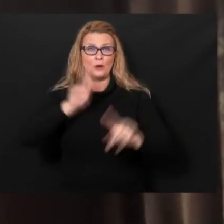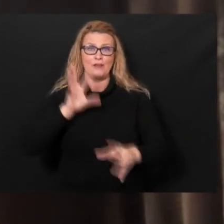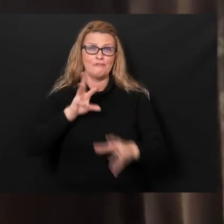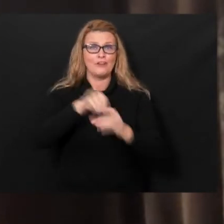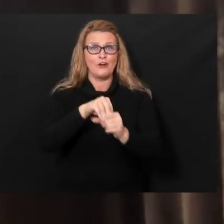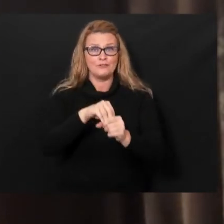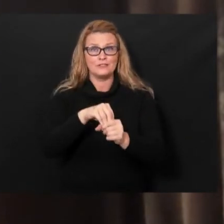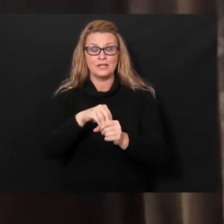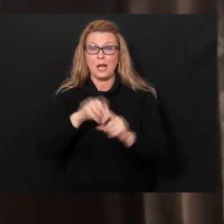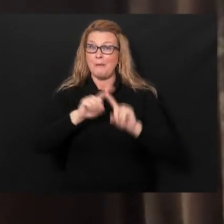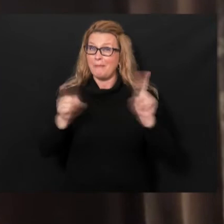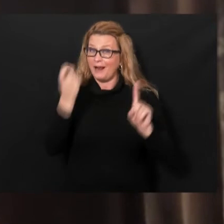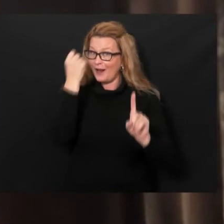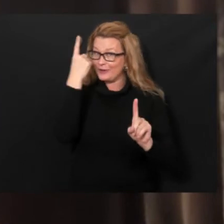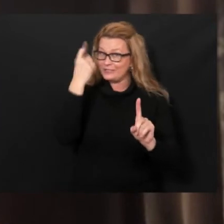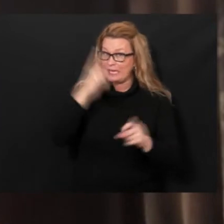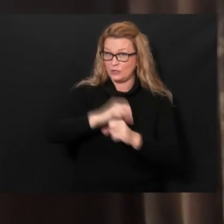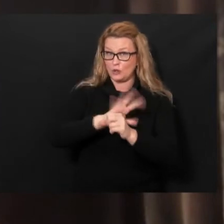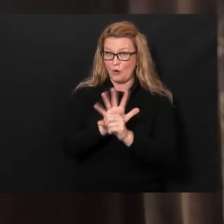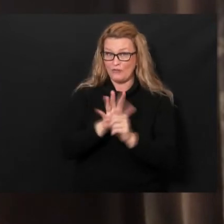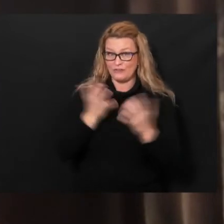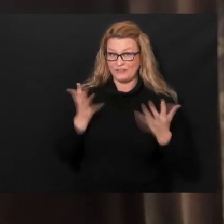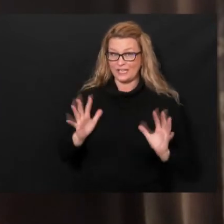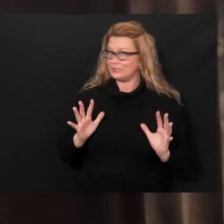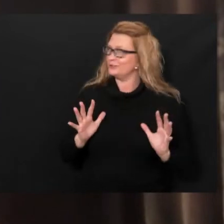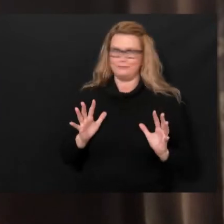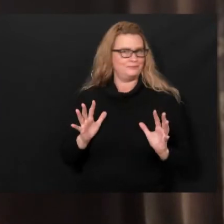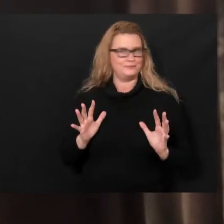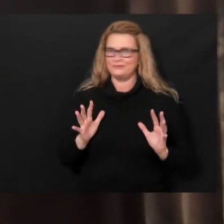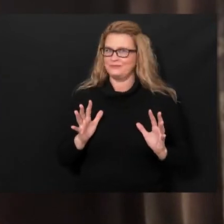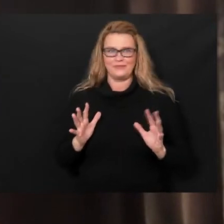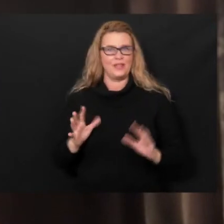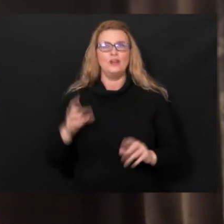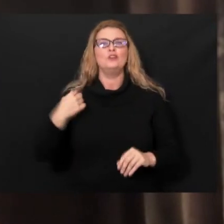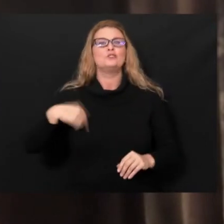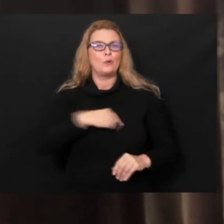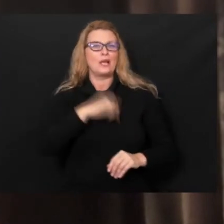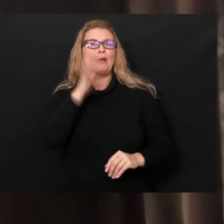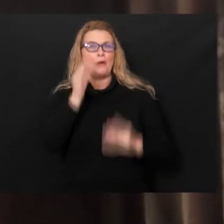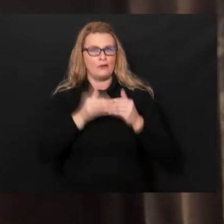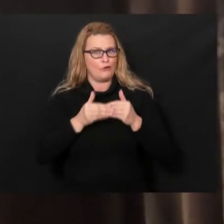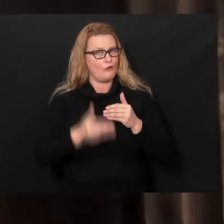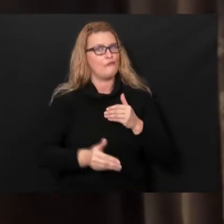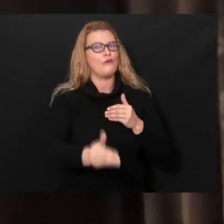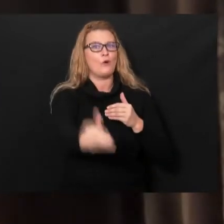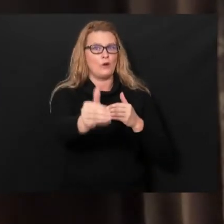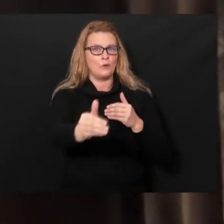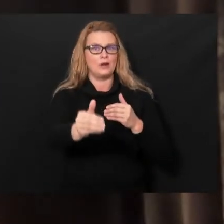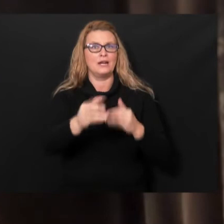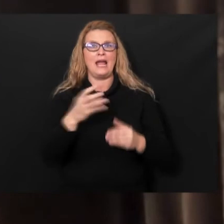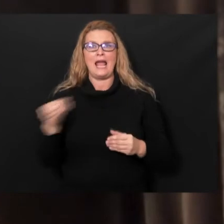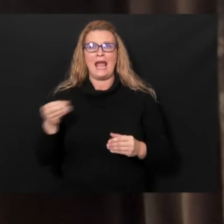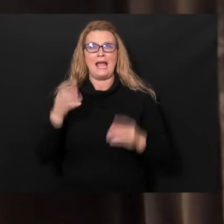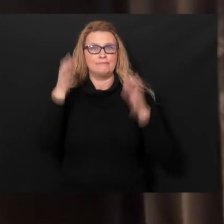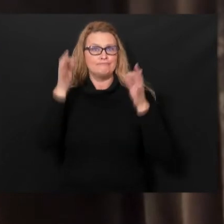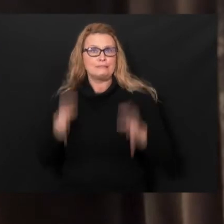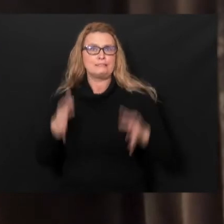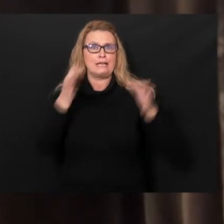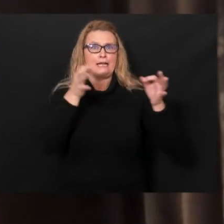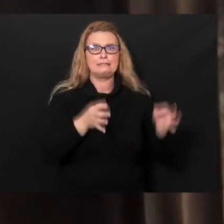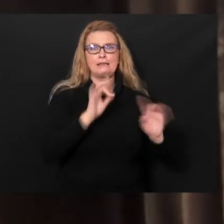is not over yet. And as we go forward, we will continue to respond as we learn more. For instance,